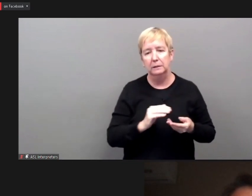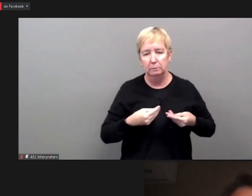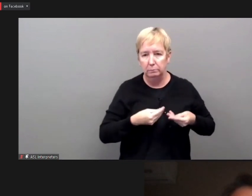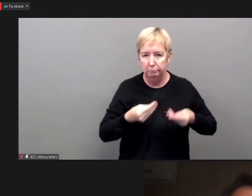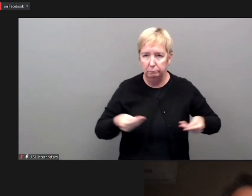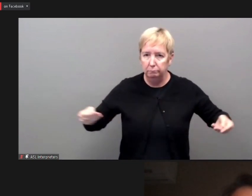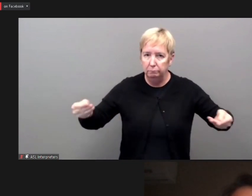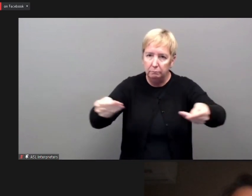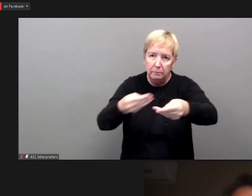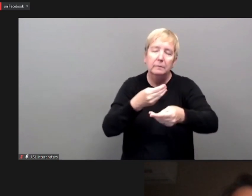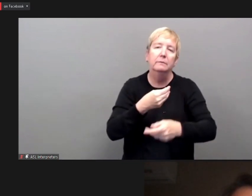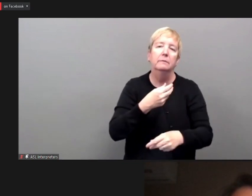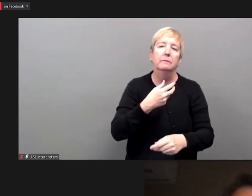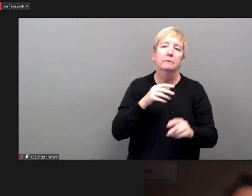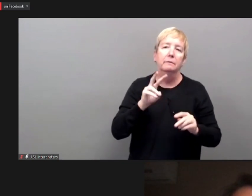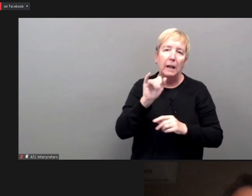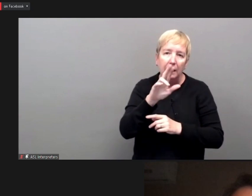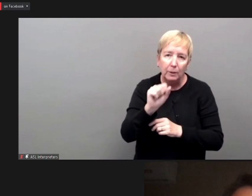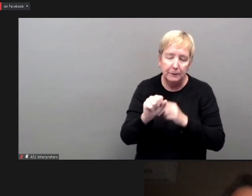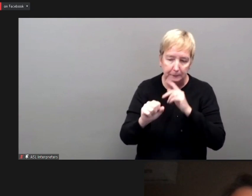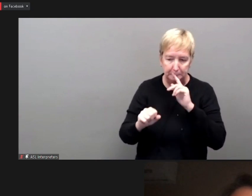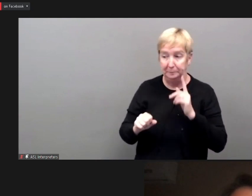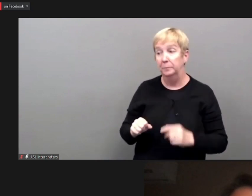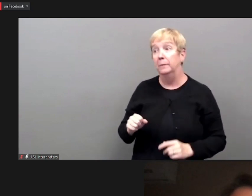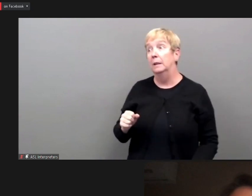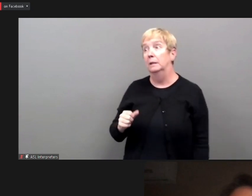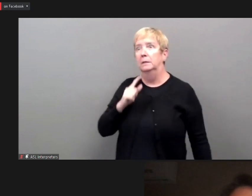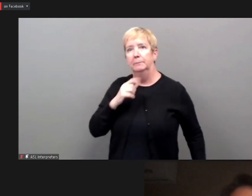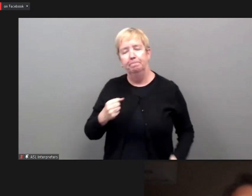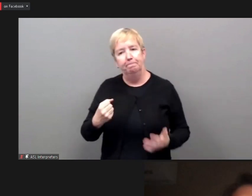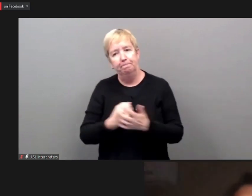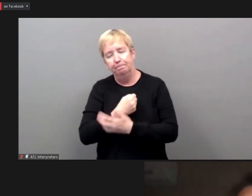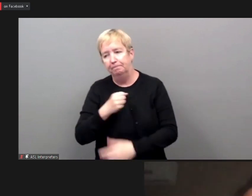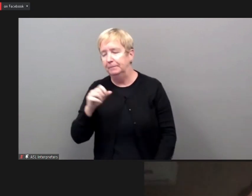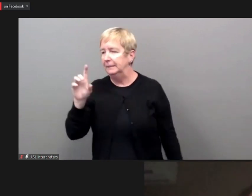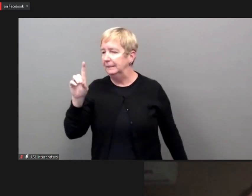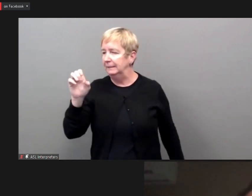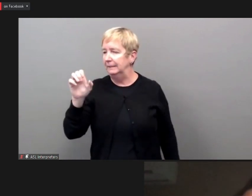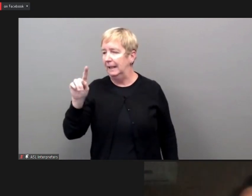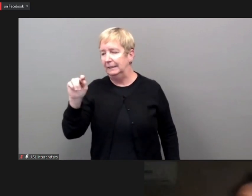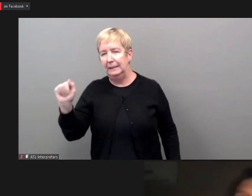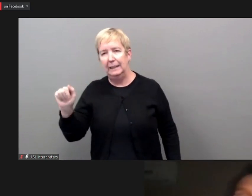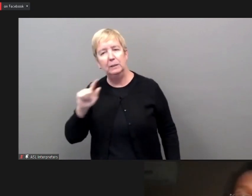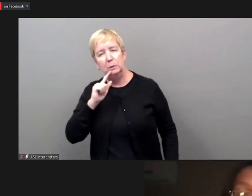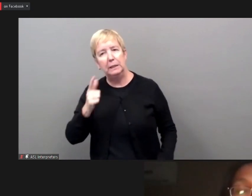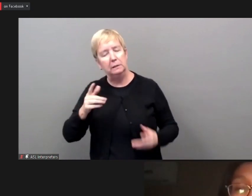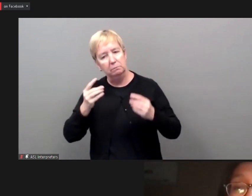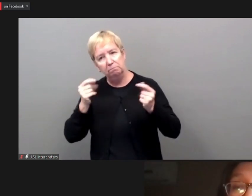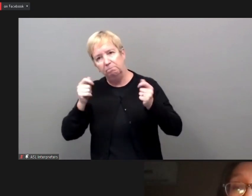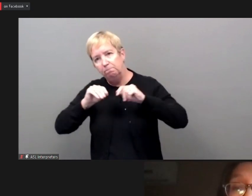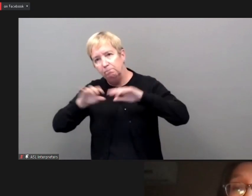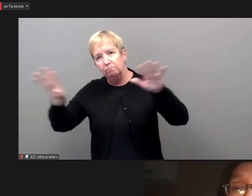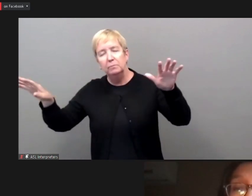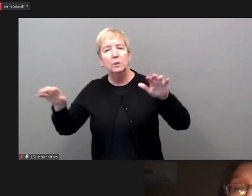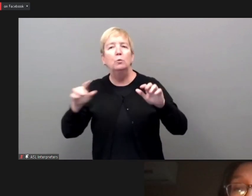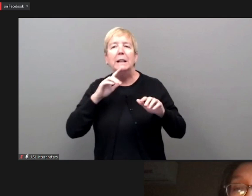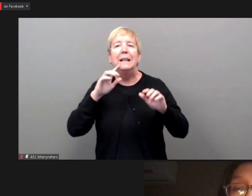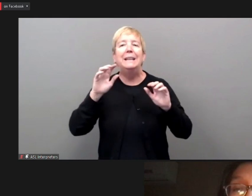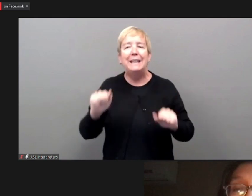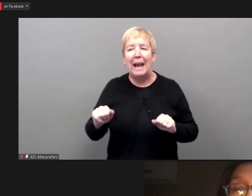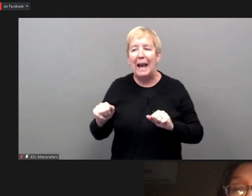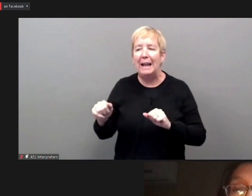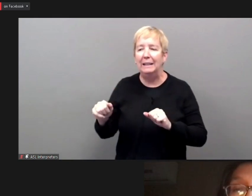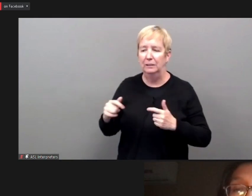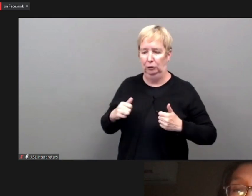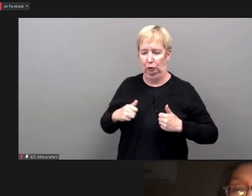to spread. It's unfortunate that Delta is so contagious that it can live in a vaccinated person's nose